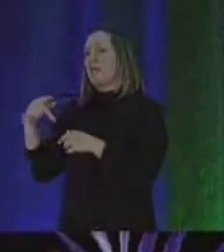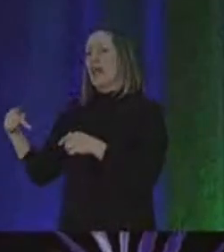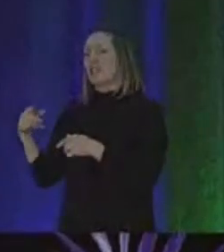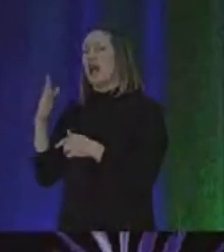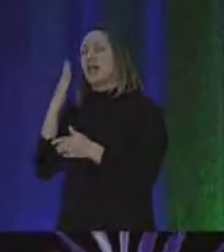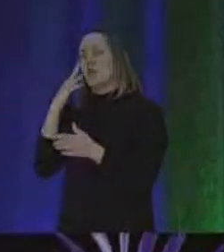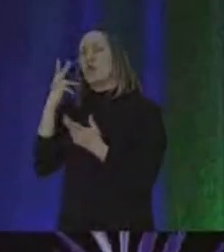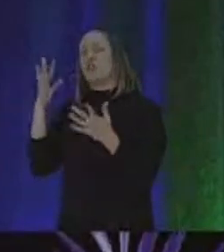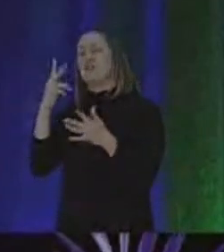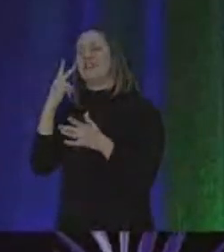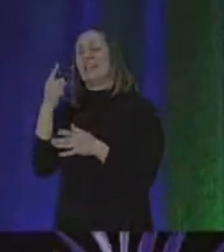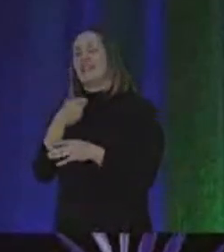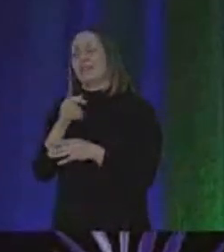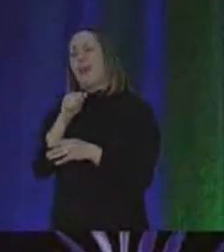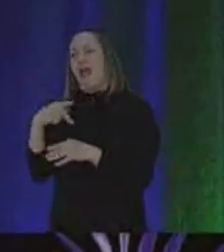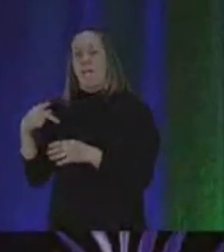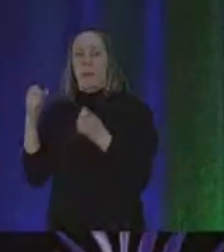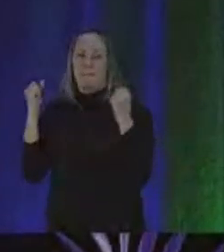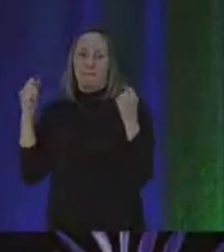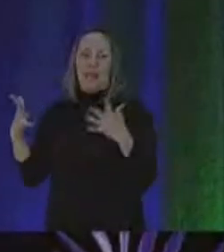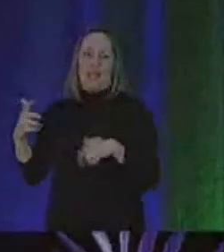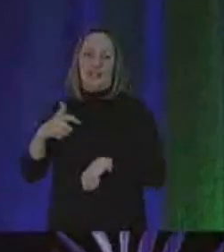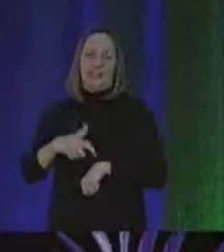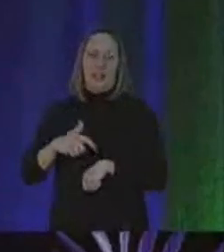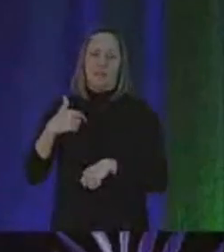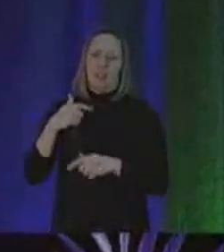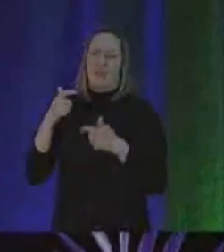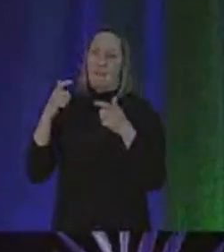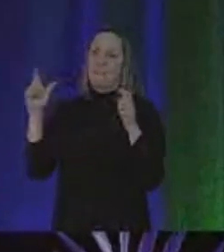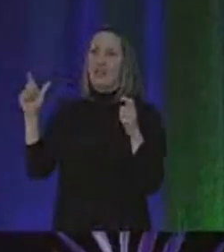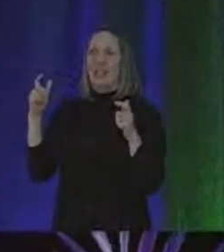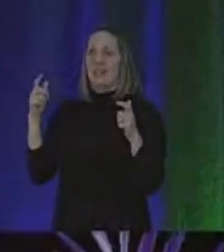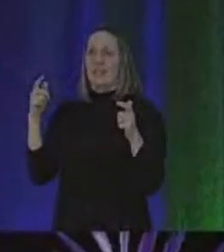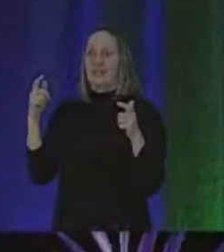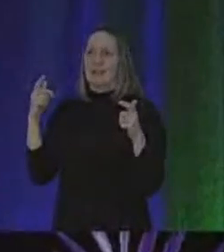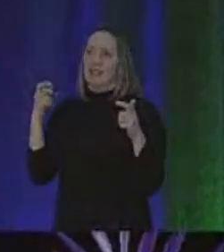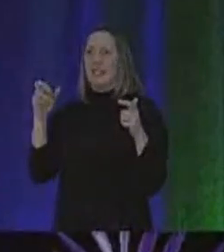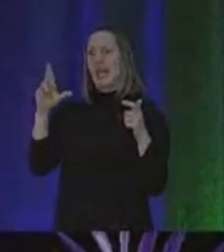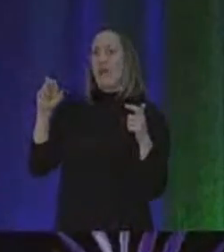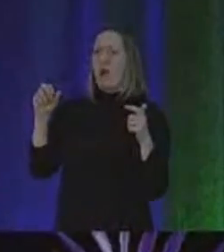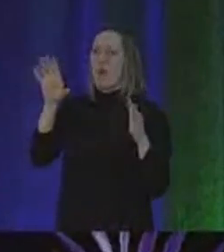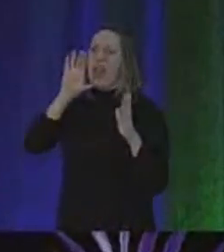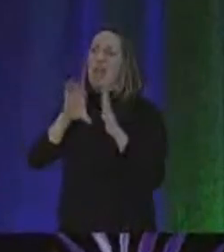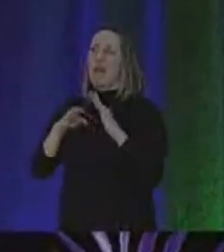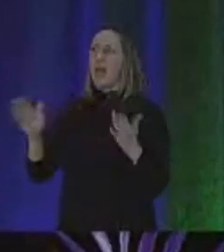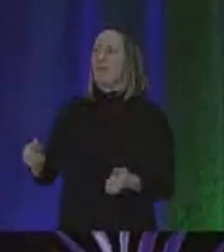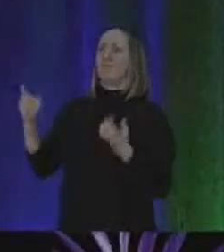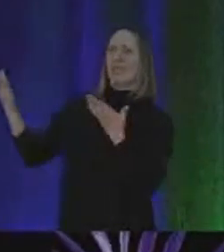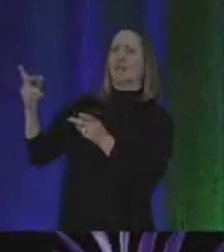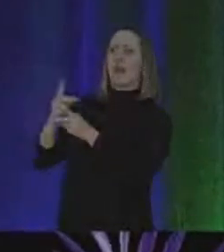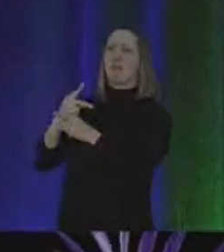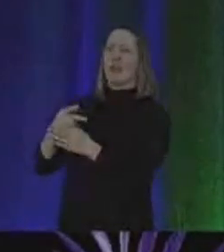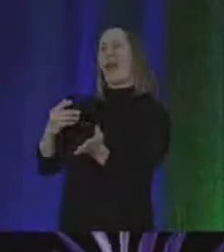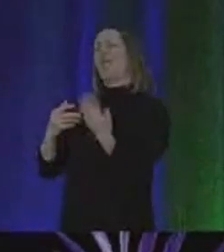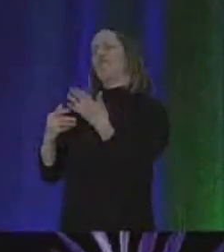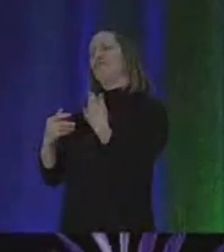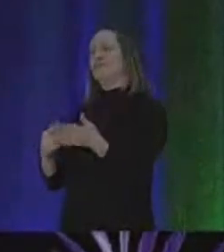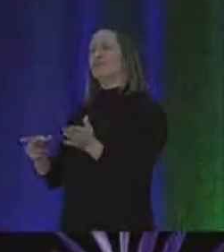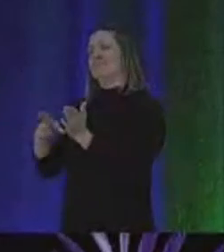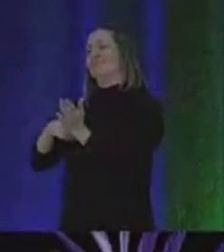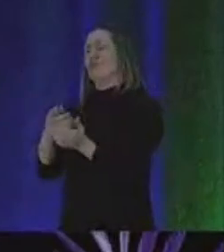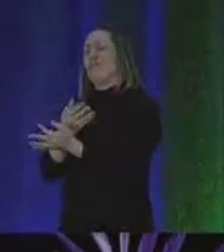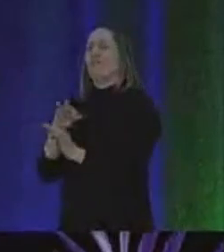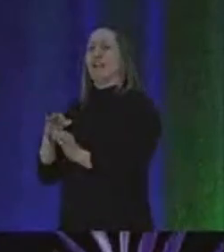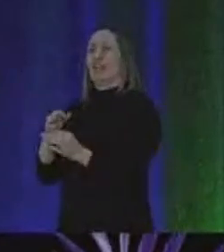100 times. Okay, you have a big old hero image, and it's like, hey, here's my product. Come sign up for it. We'll offer you a free